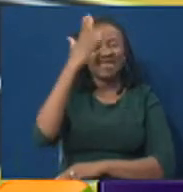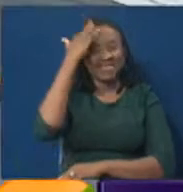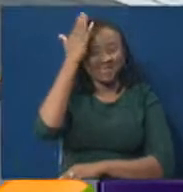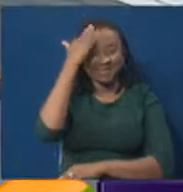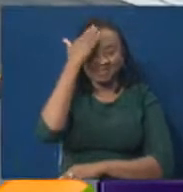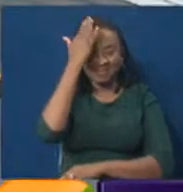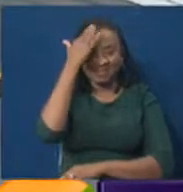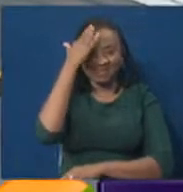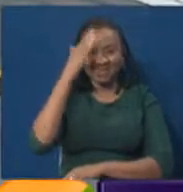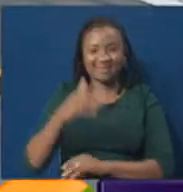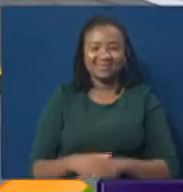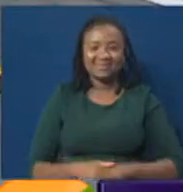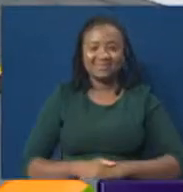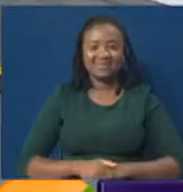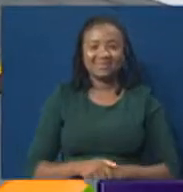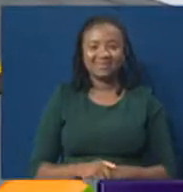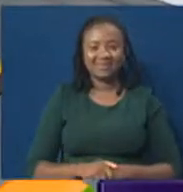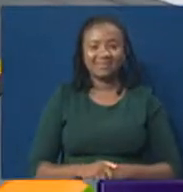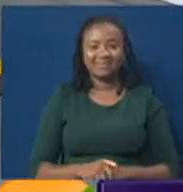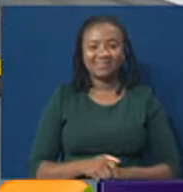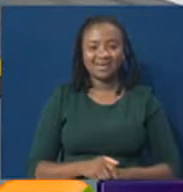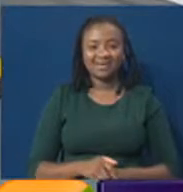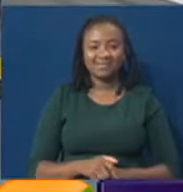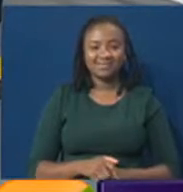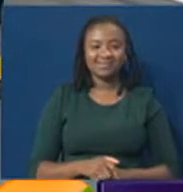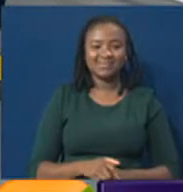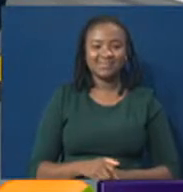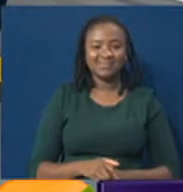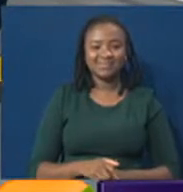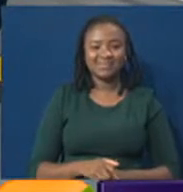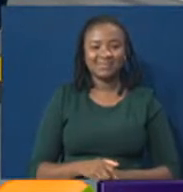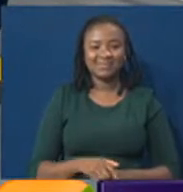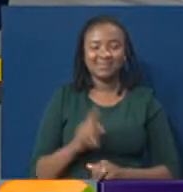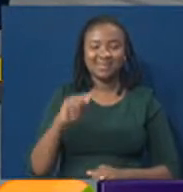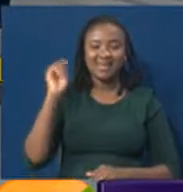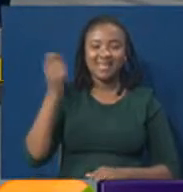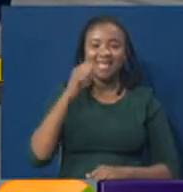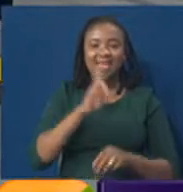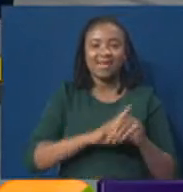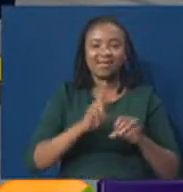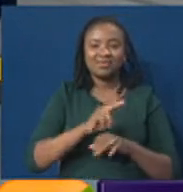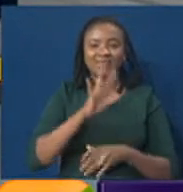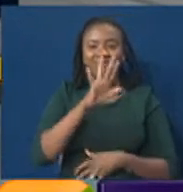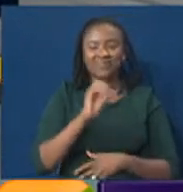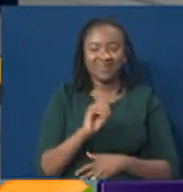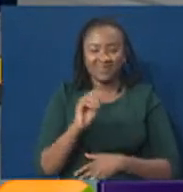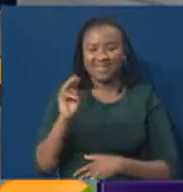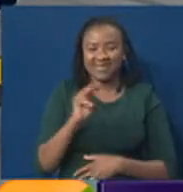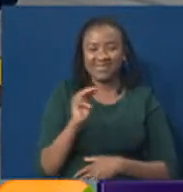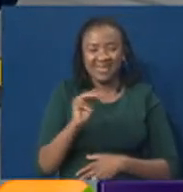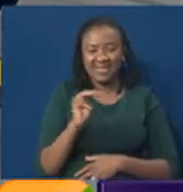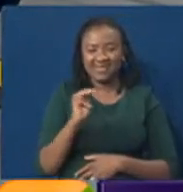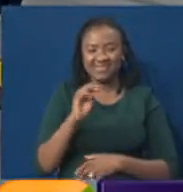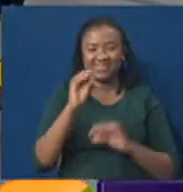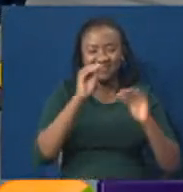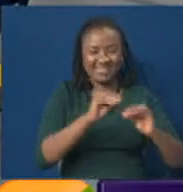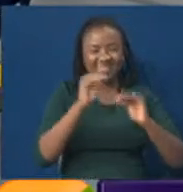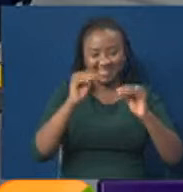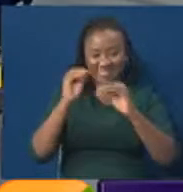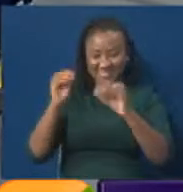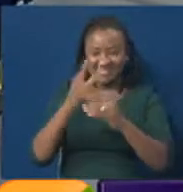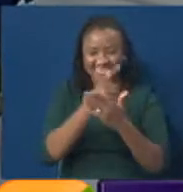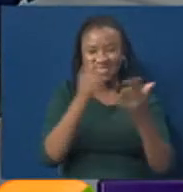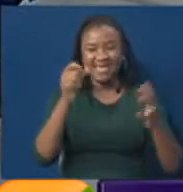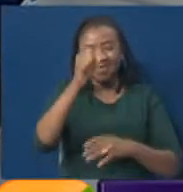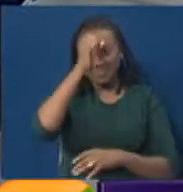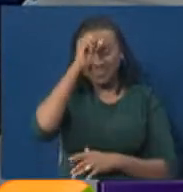capitalization. Kenya spends 650 billion shillings every year on education. to educate buffoons like that, Professor Omenya. Please